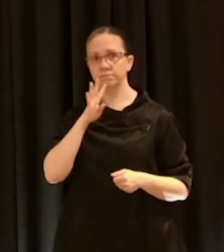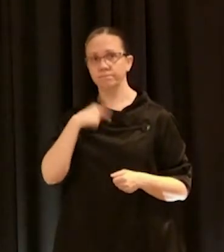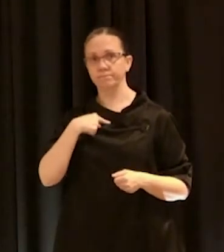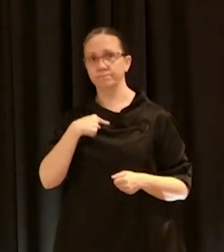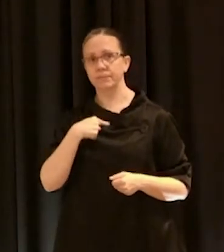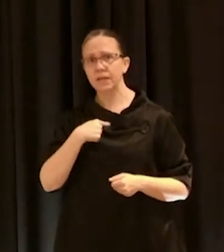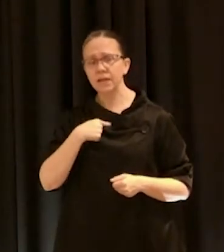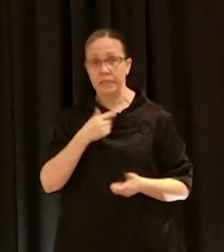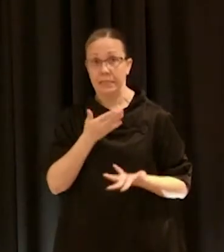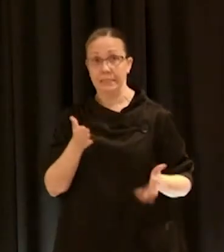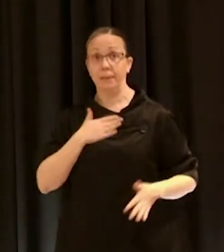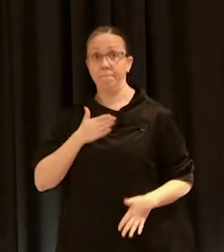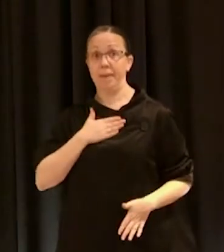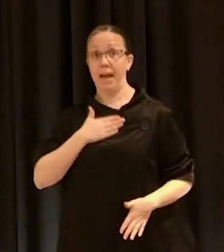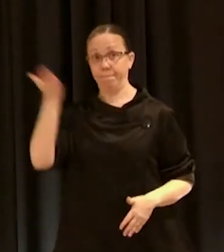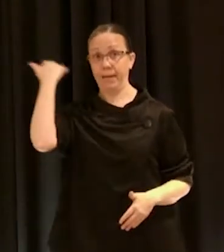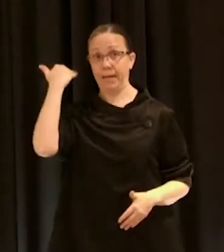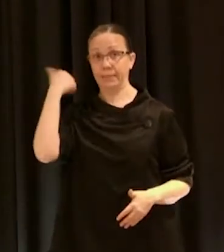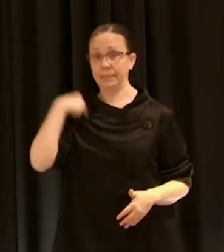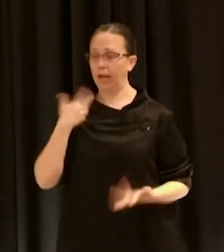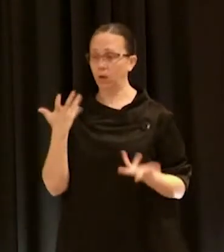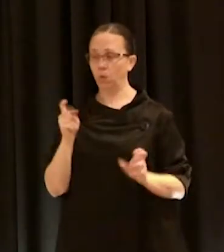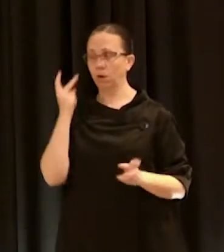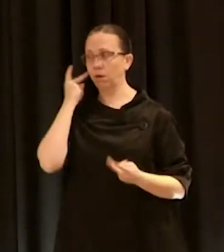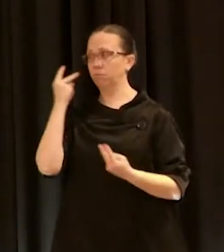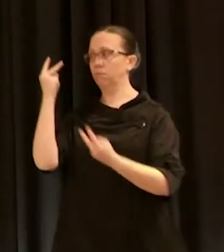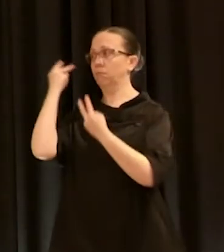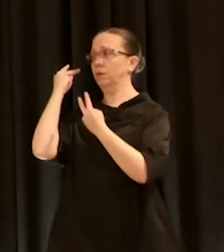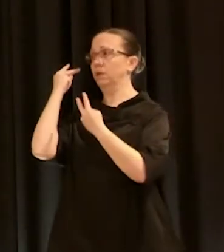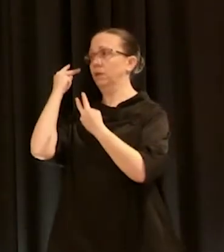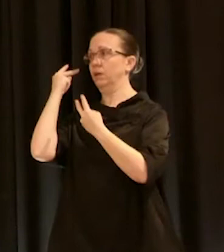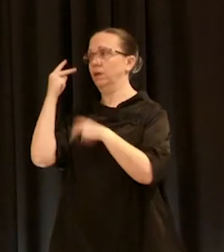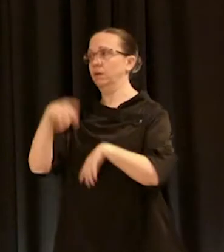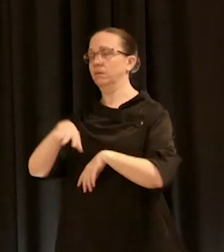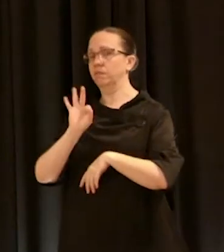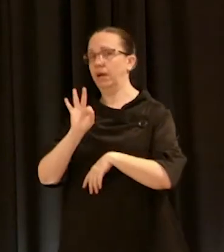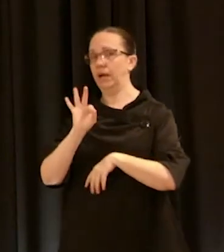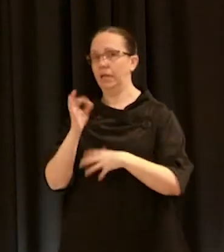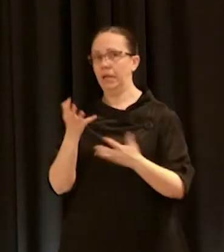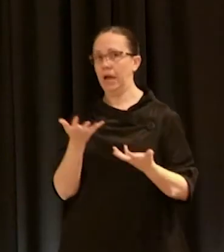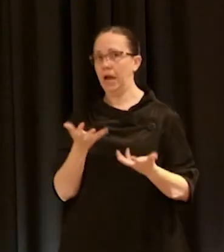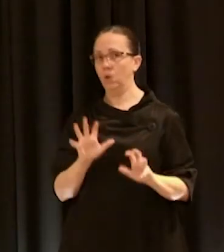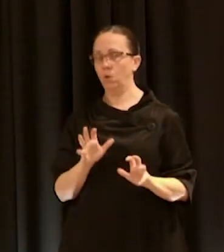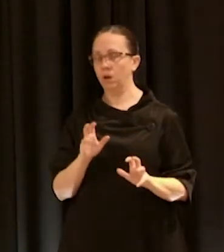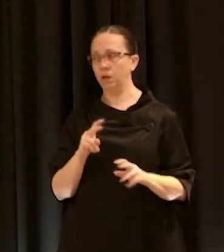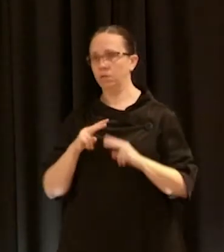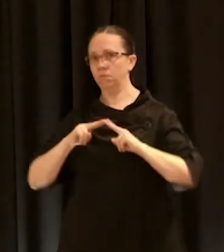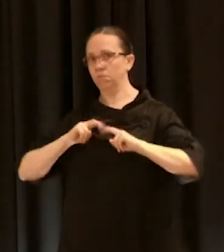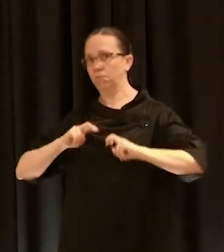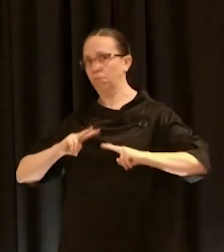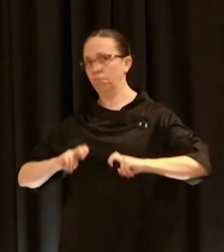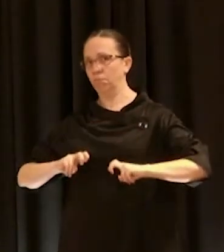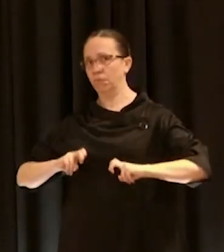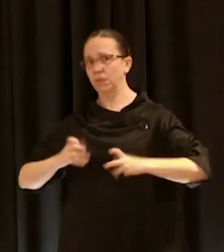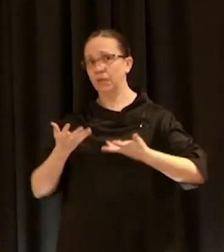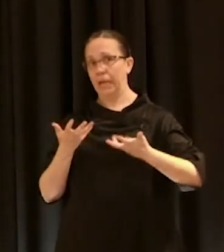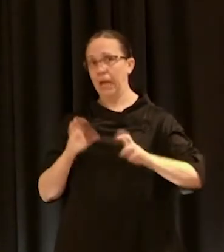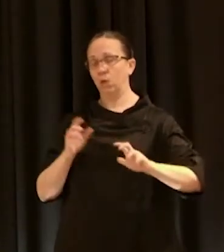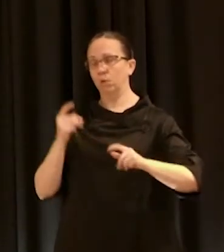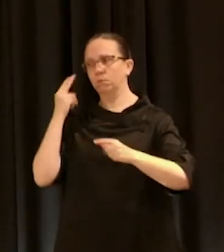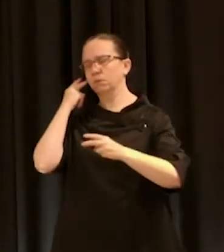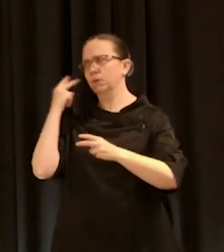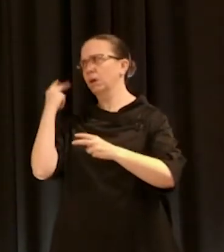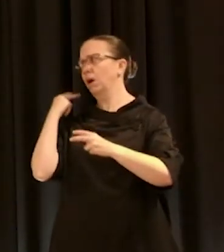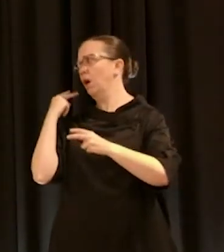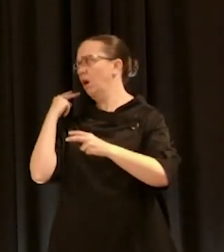in my past that I don't want to go back and find, that I don't want to go back and discover, that I don't want to go